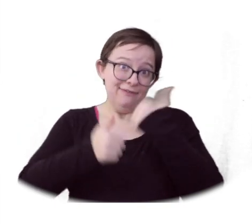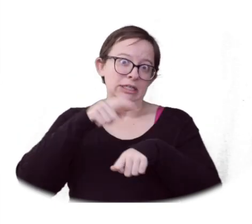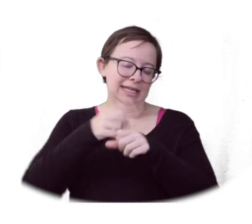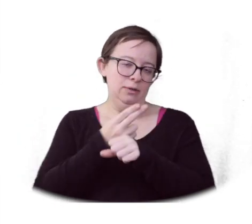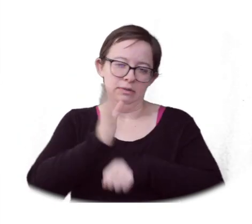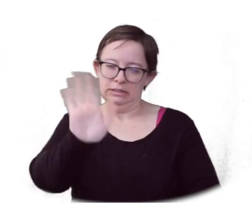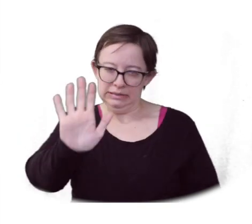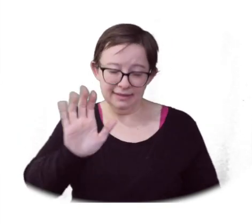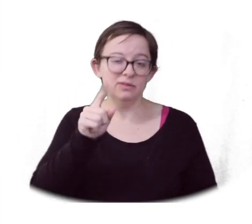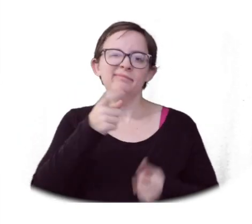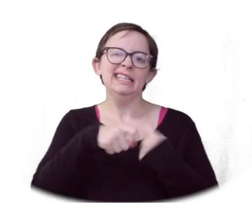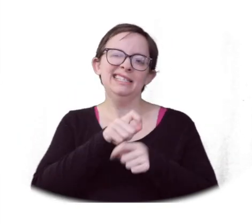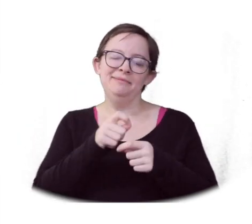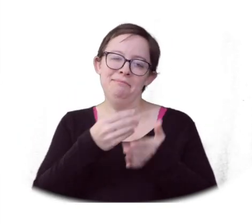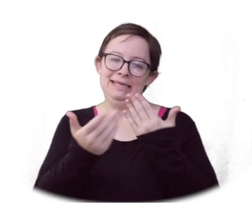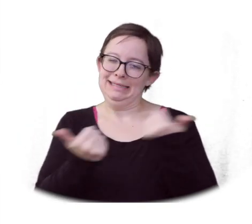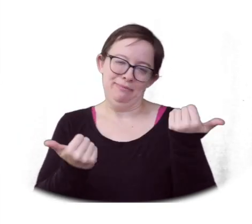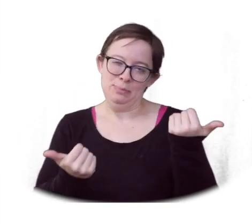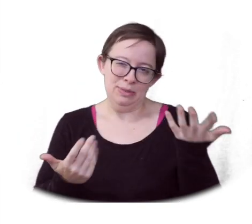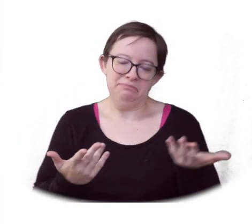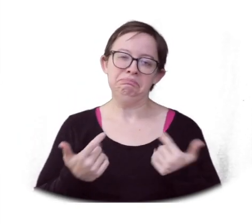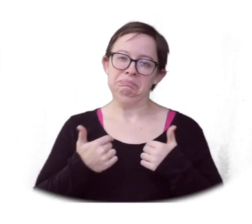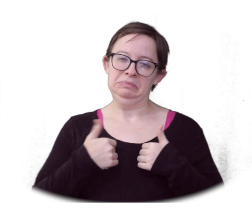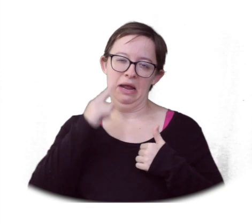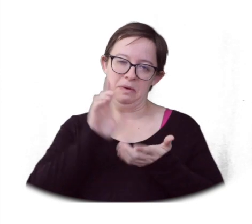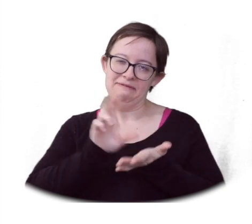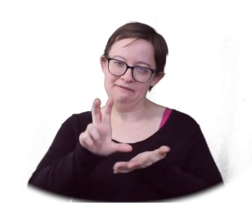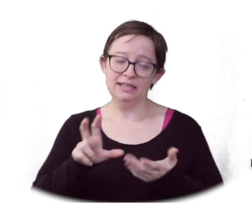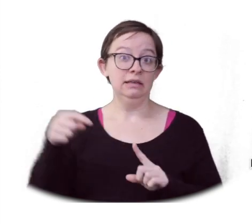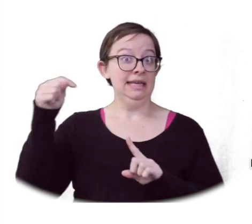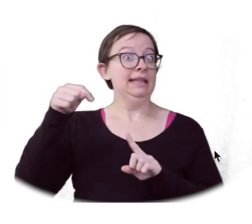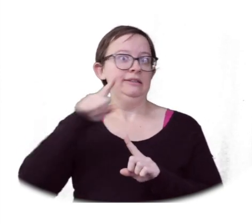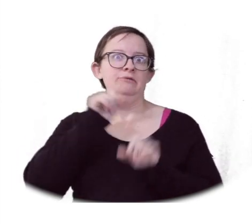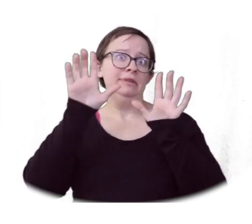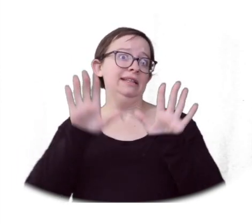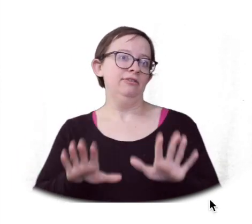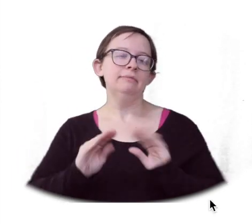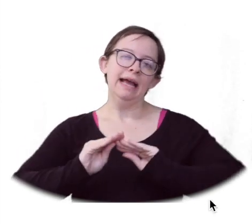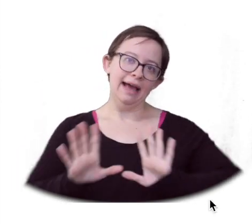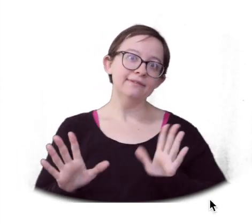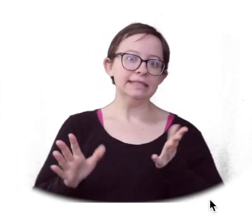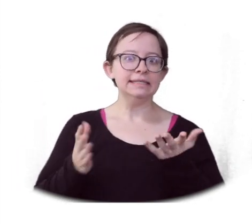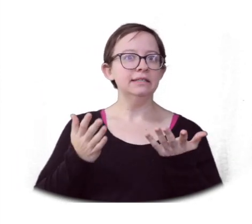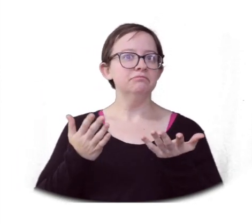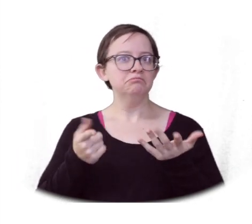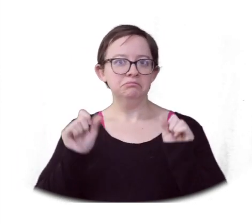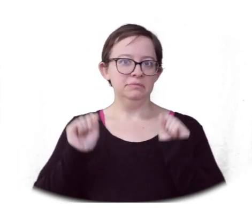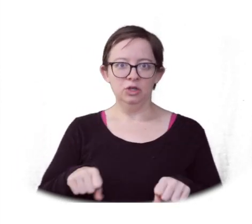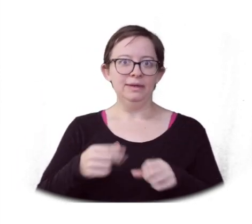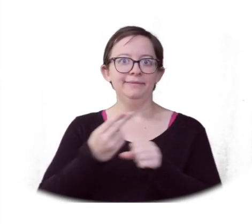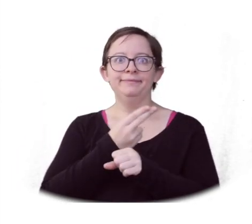you use it. So instead, just get a separate ring sling. I would invest in it. These are really great once they're obviously